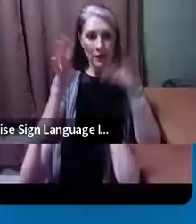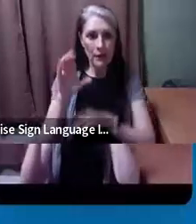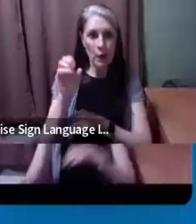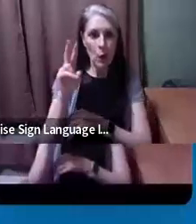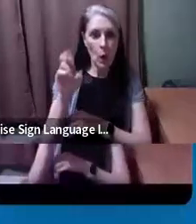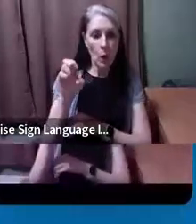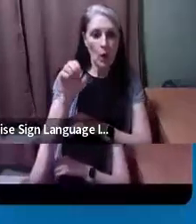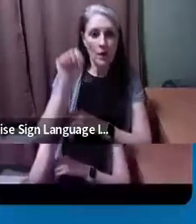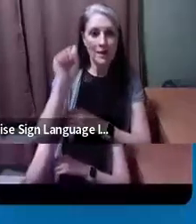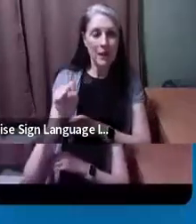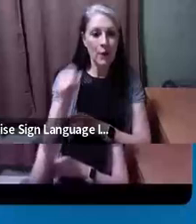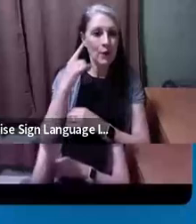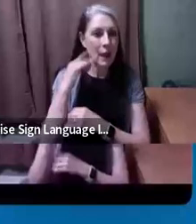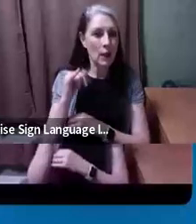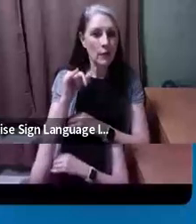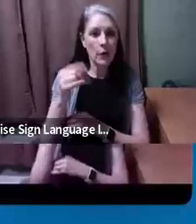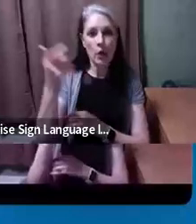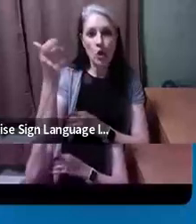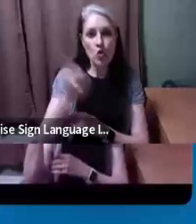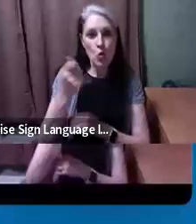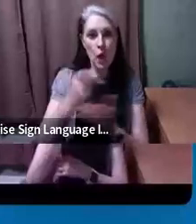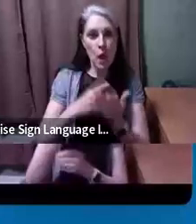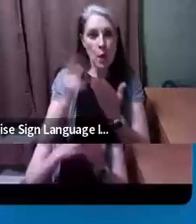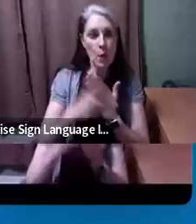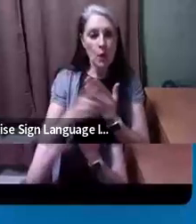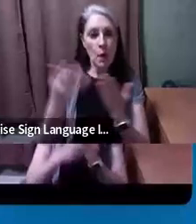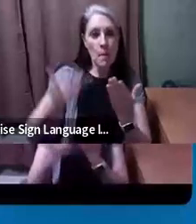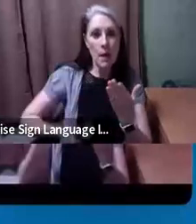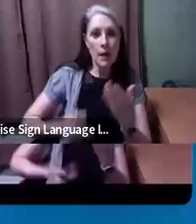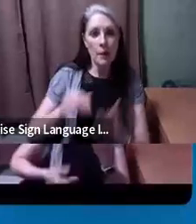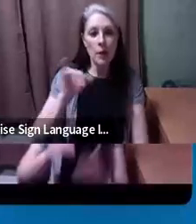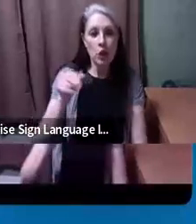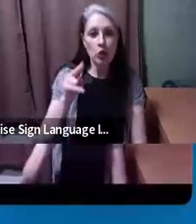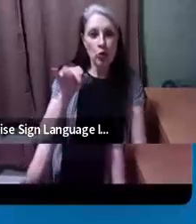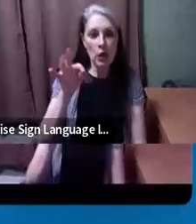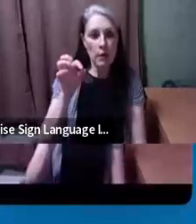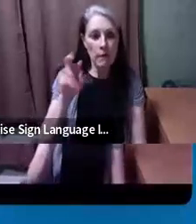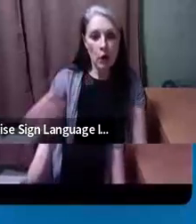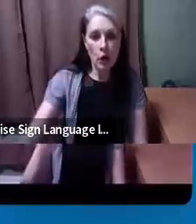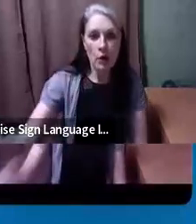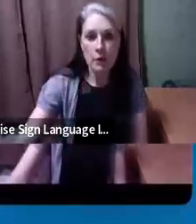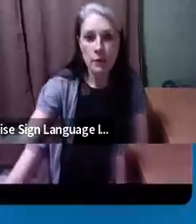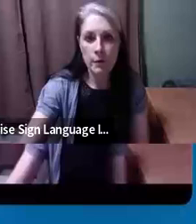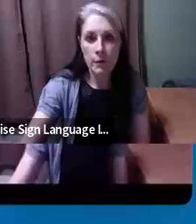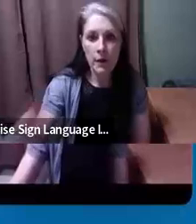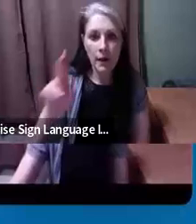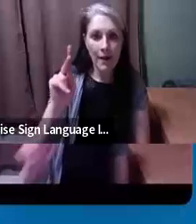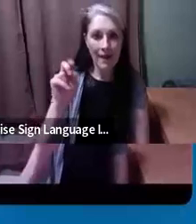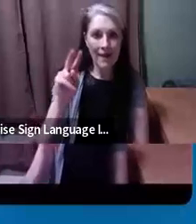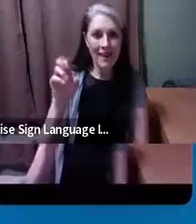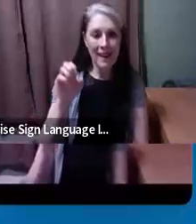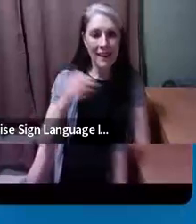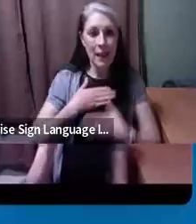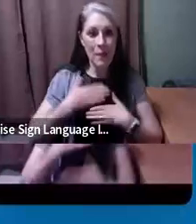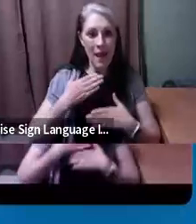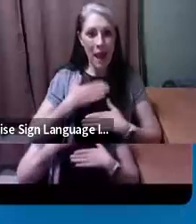California grant program. My name is Jennifer Kane, and I am pleased to be with you all tonight.